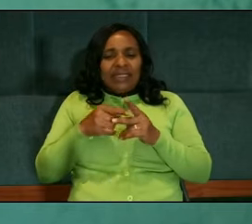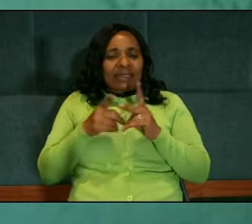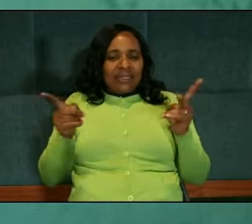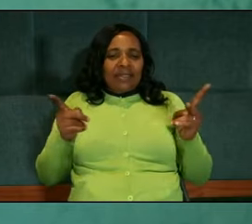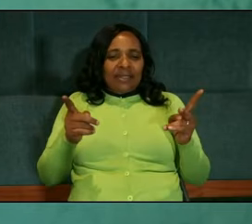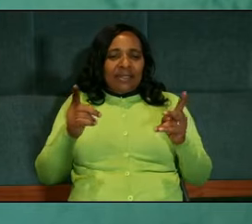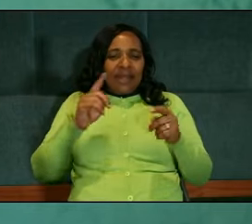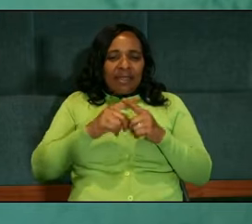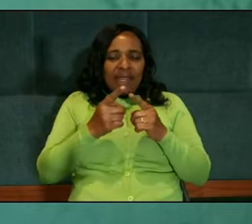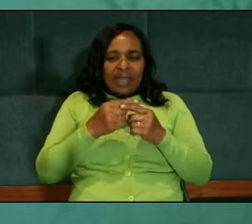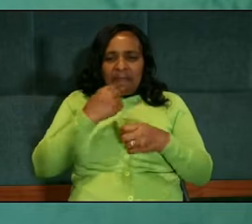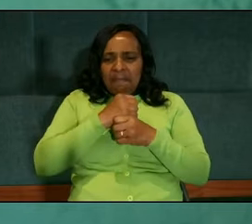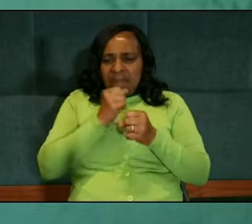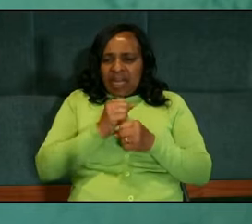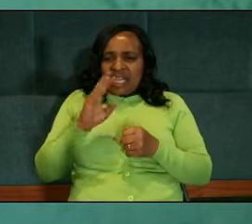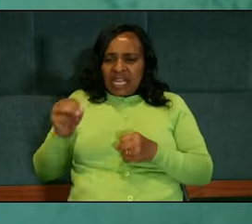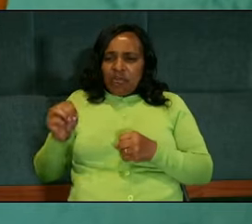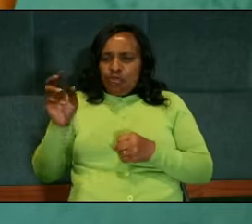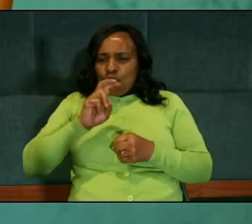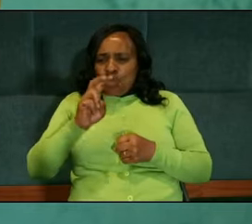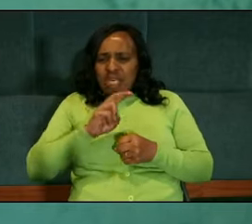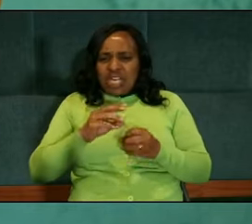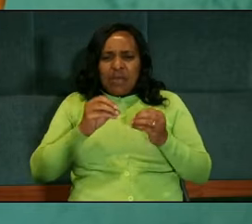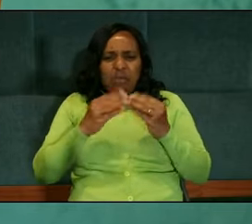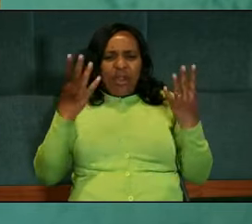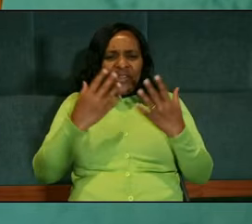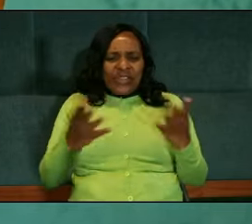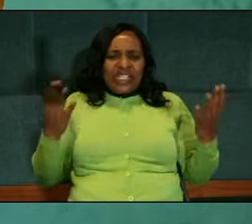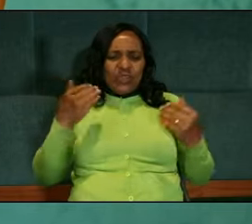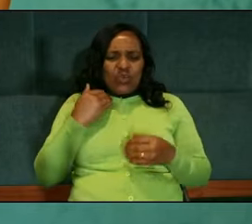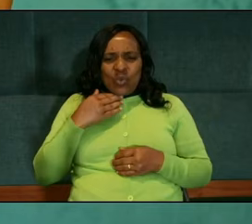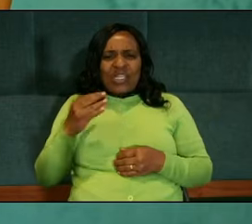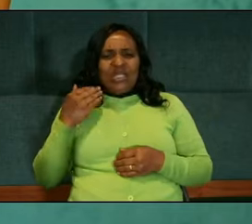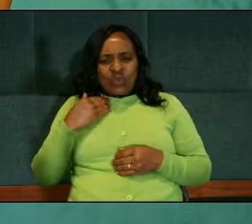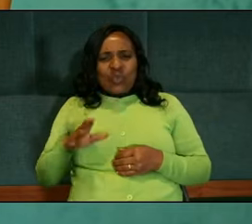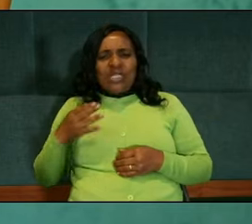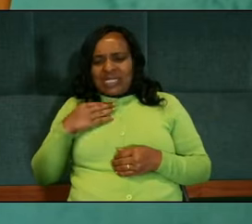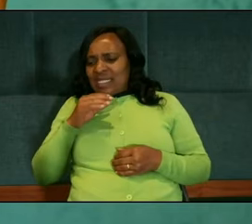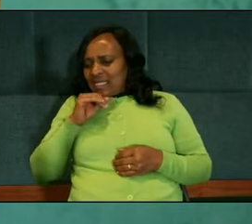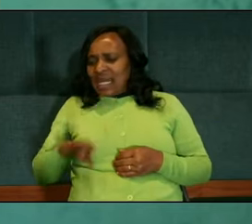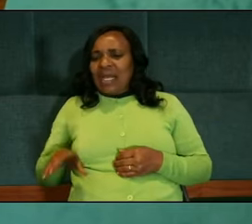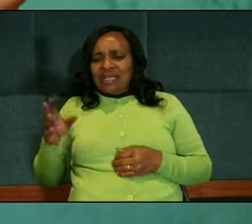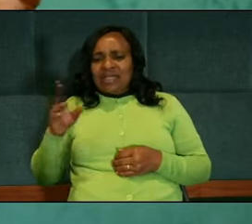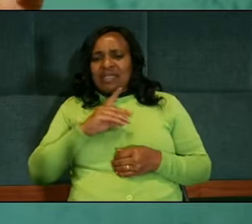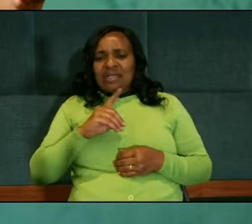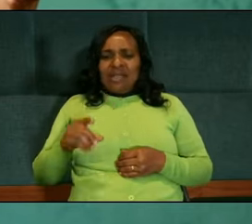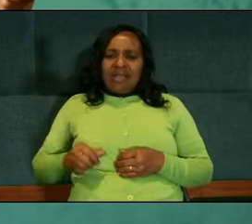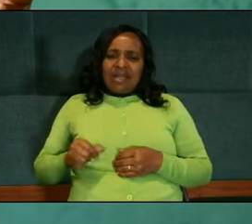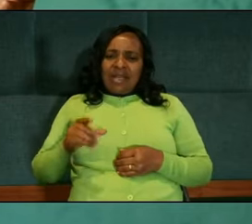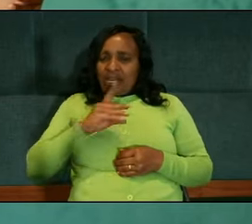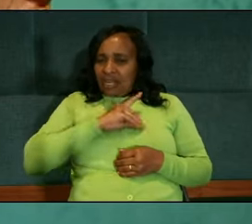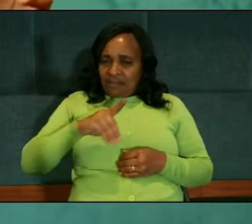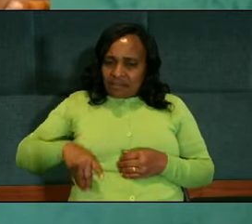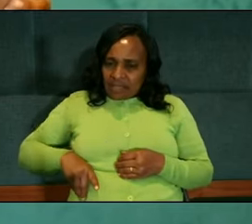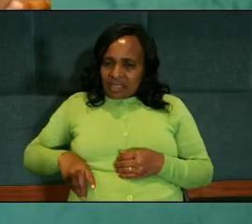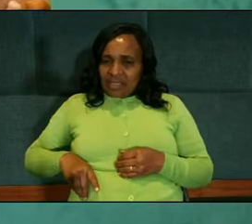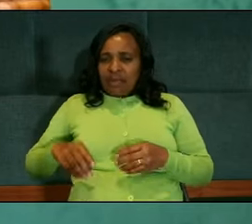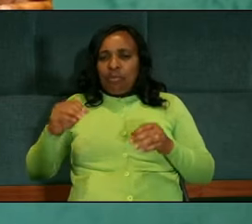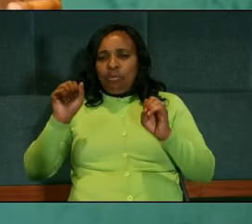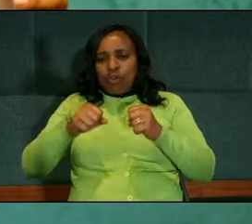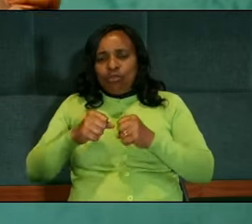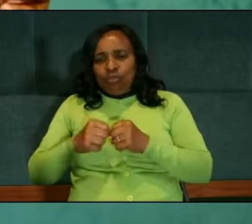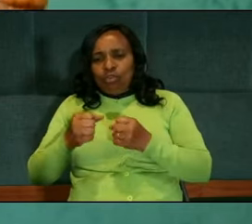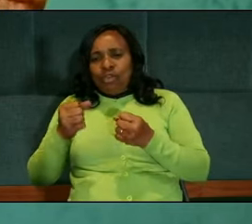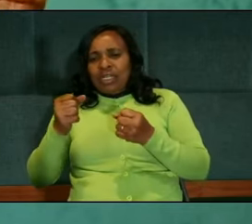it caused him to start looking for more things to hate him. Randomly in the story, you can see how David was playing his lyre for him,